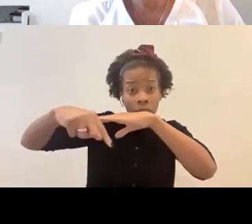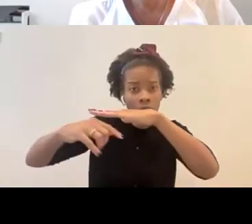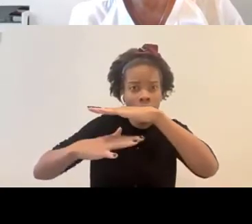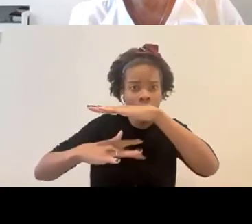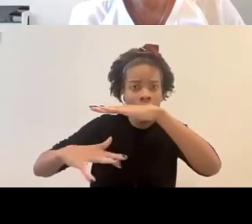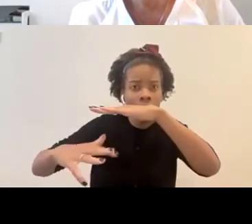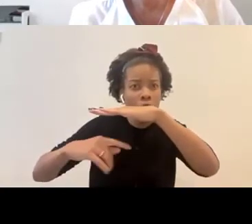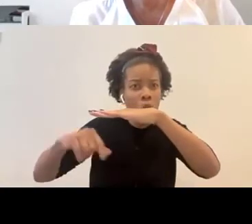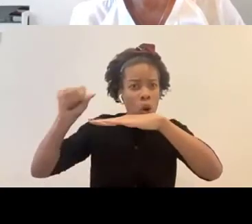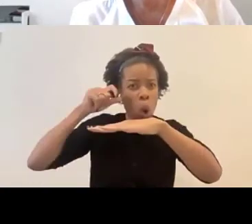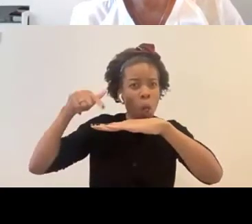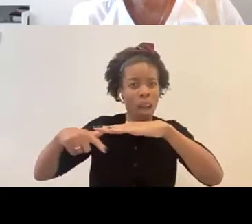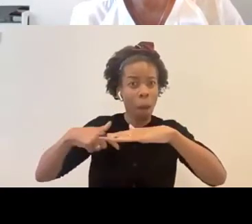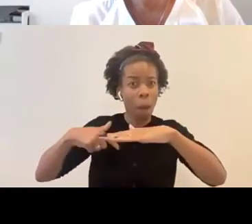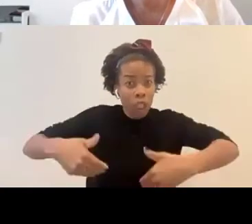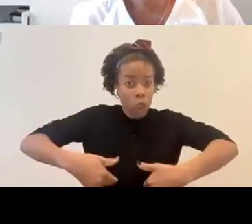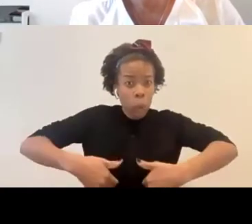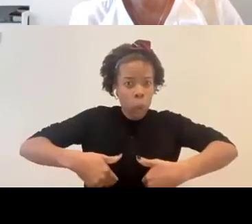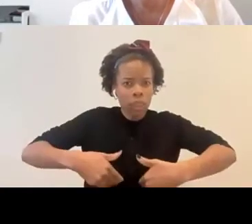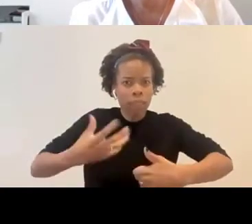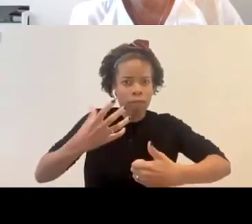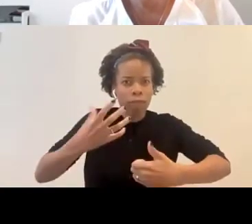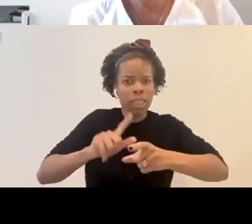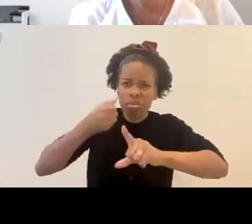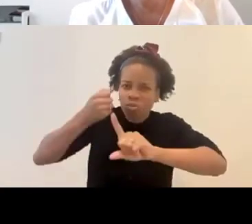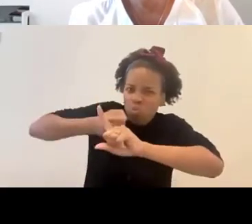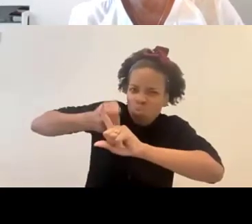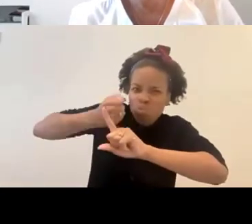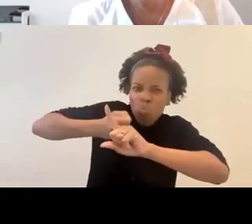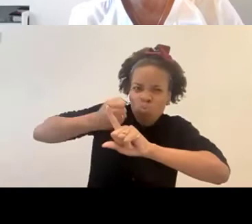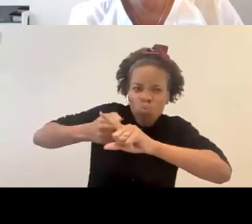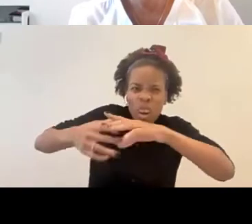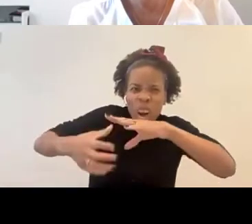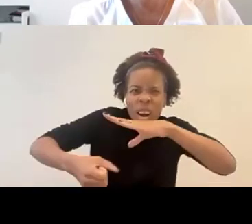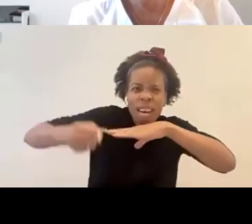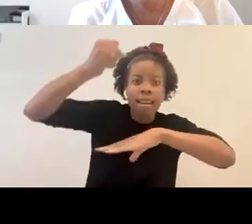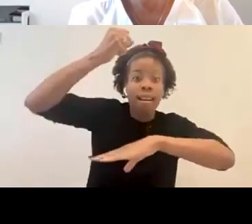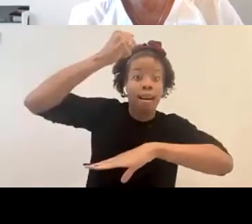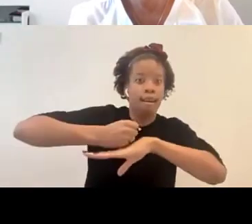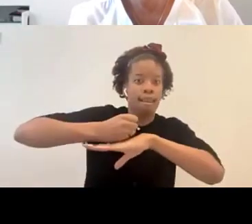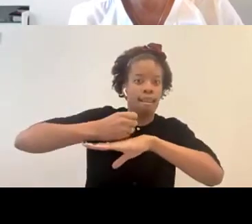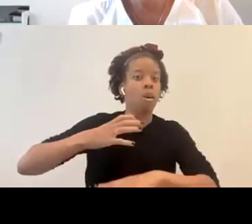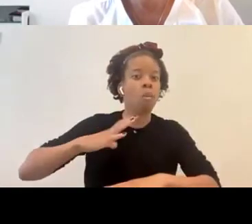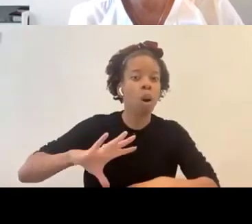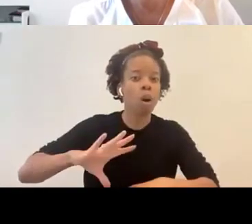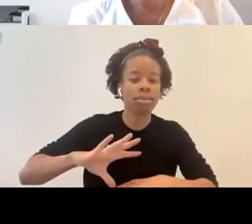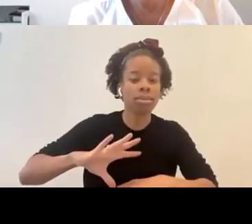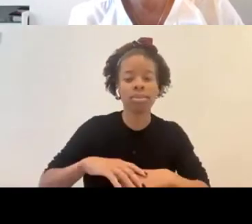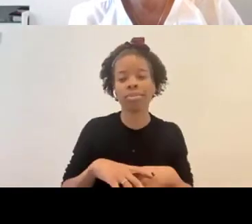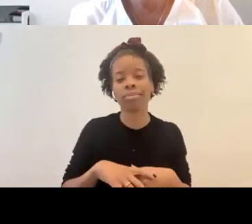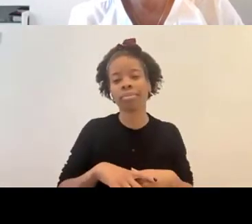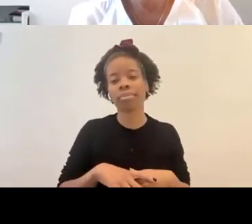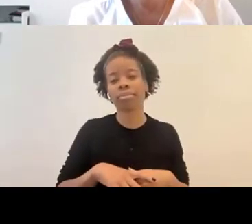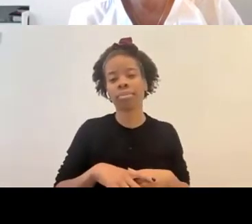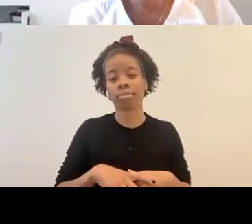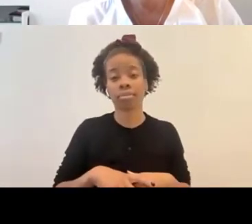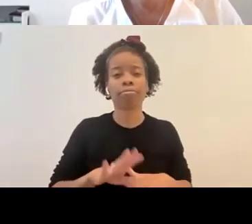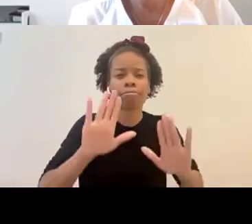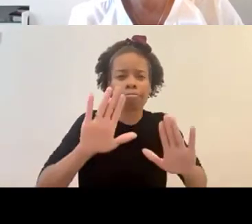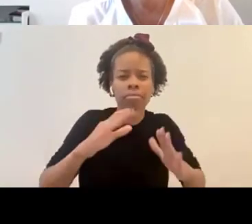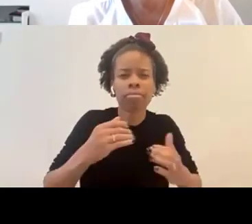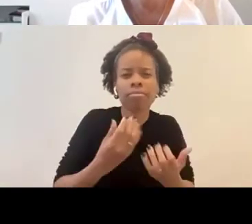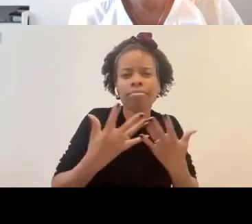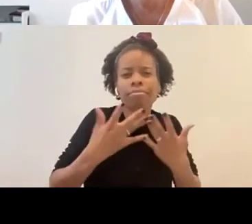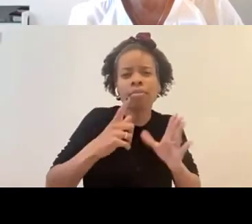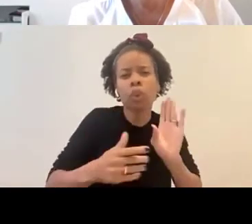the last 40 years. But, you know, whenever, you know, many years ago, there was a